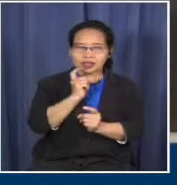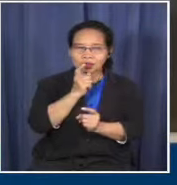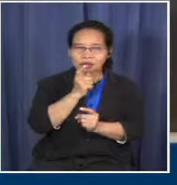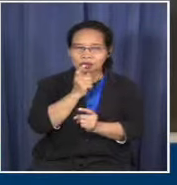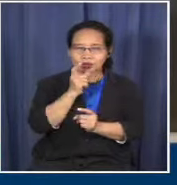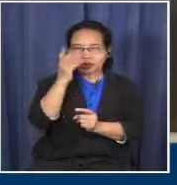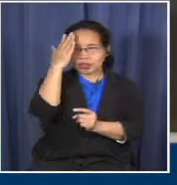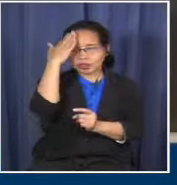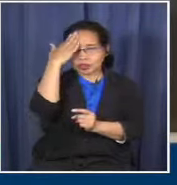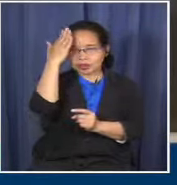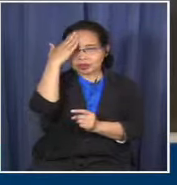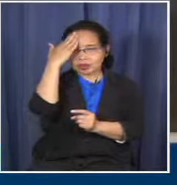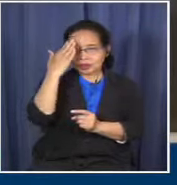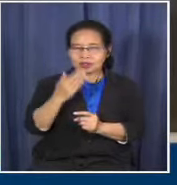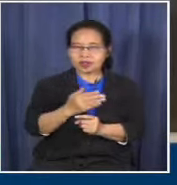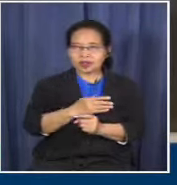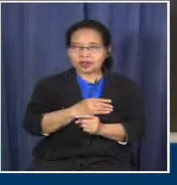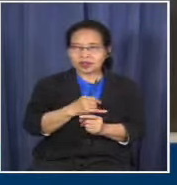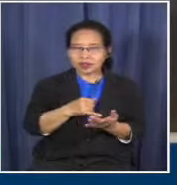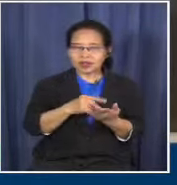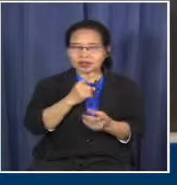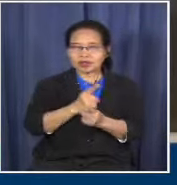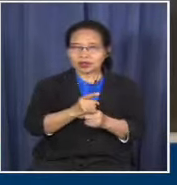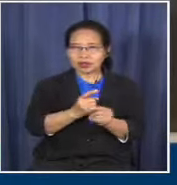Like a garment that is being changed.